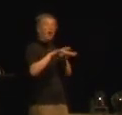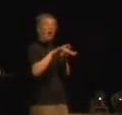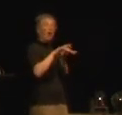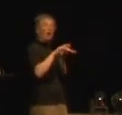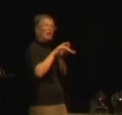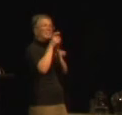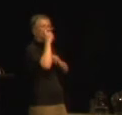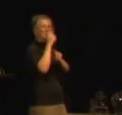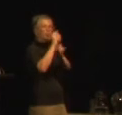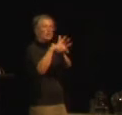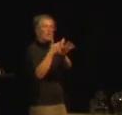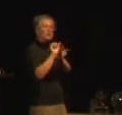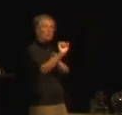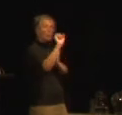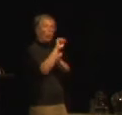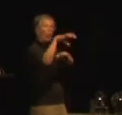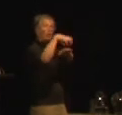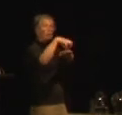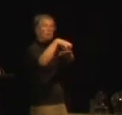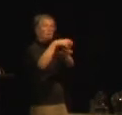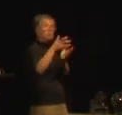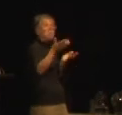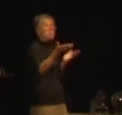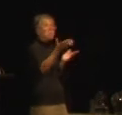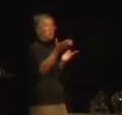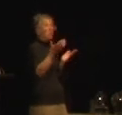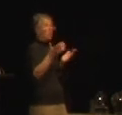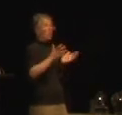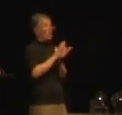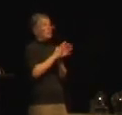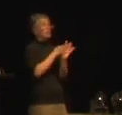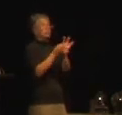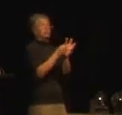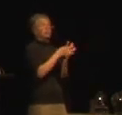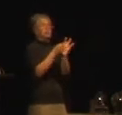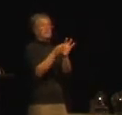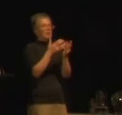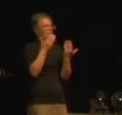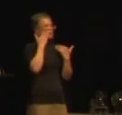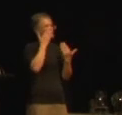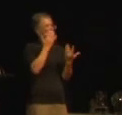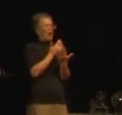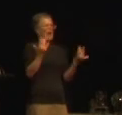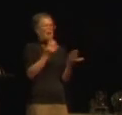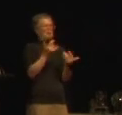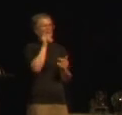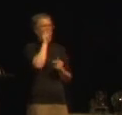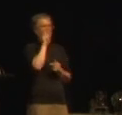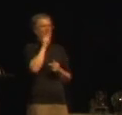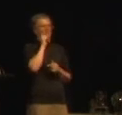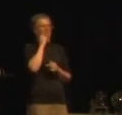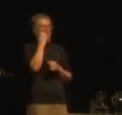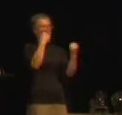at your institution. We're not sure how many Facebook archives we'll receive as a result of our open call, but we do know that talking about